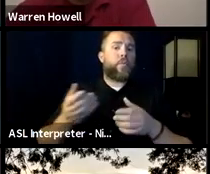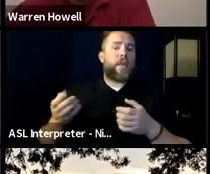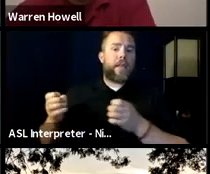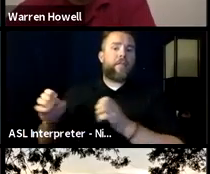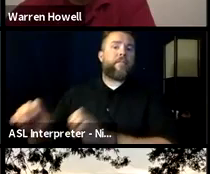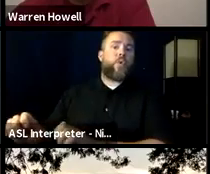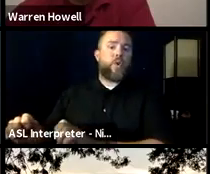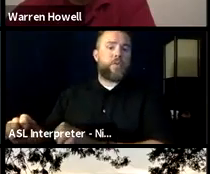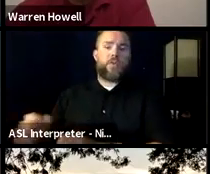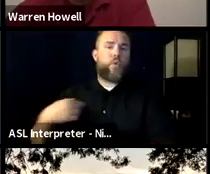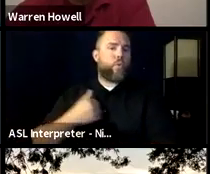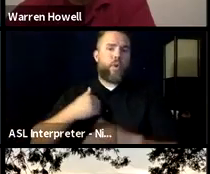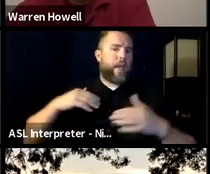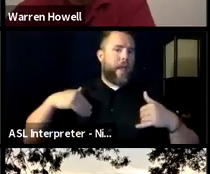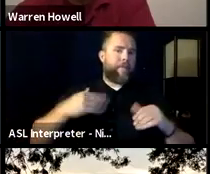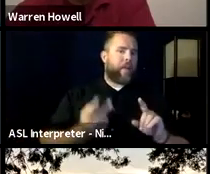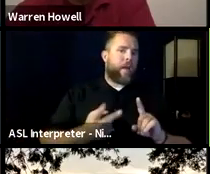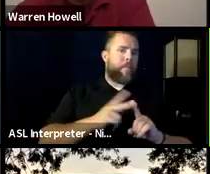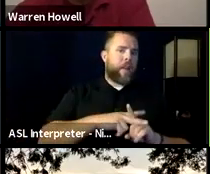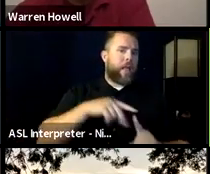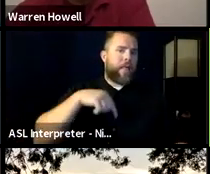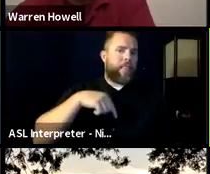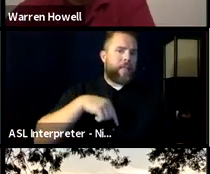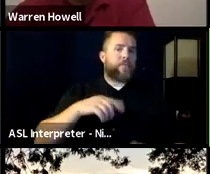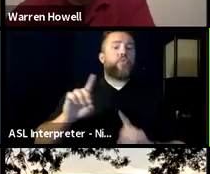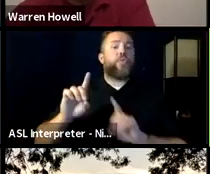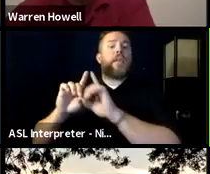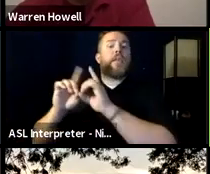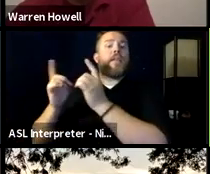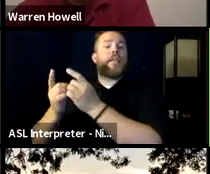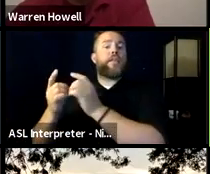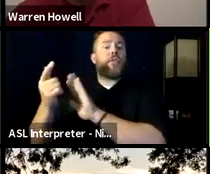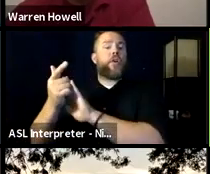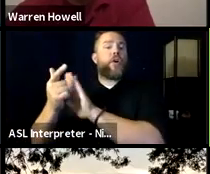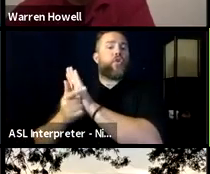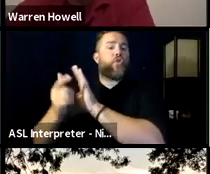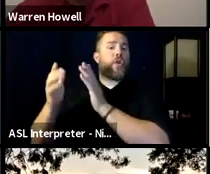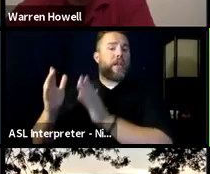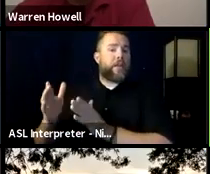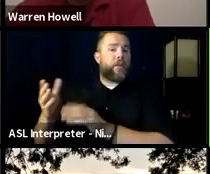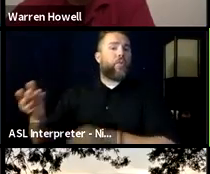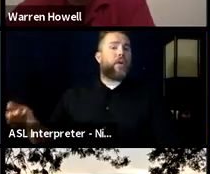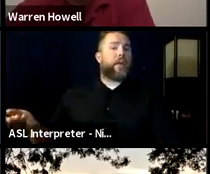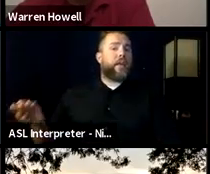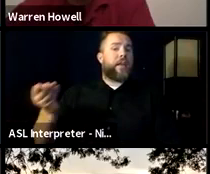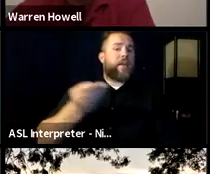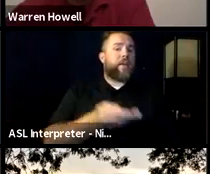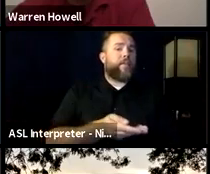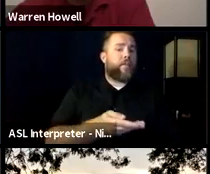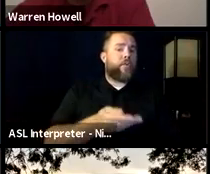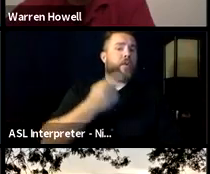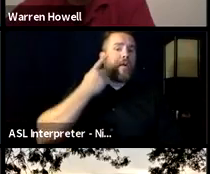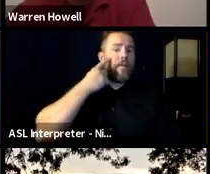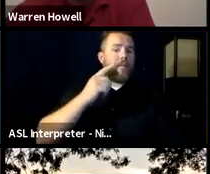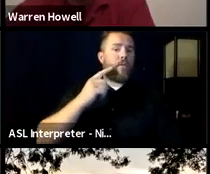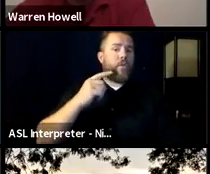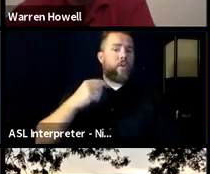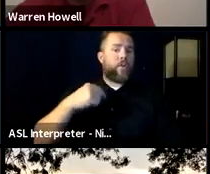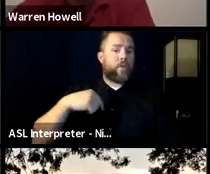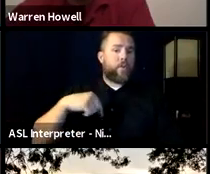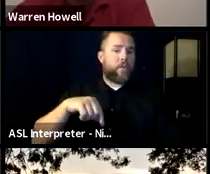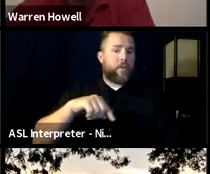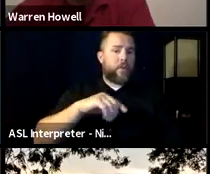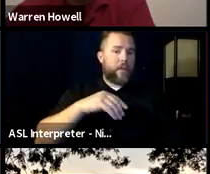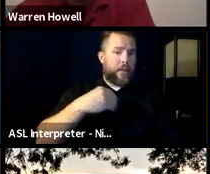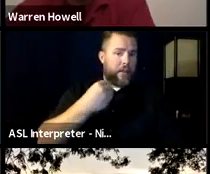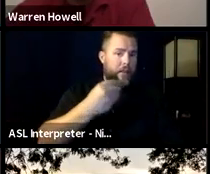previously. So the district attorney was able to provide this and write this policy for multiple